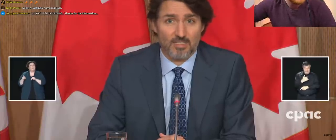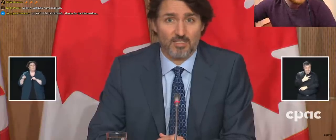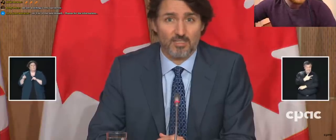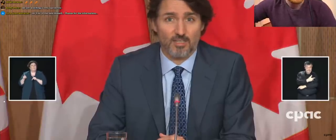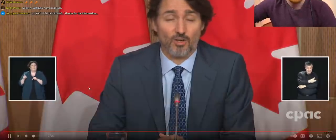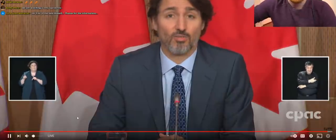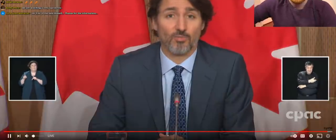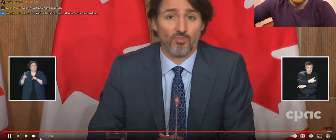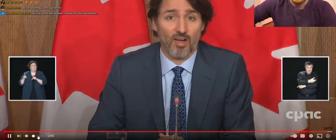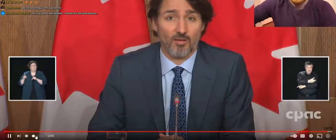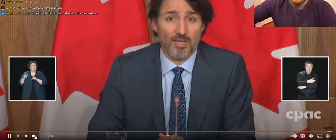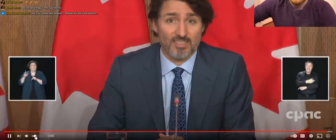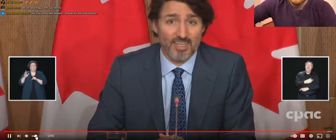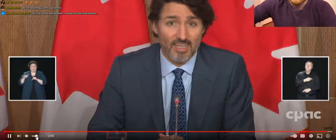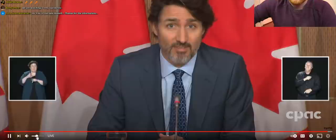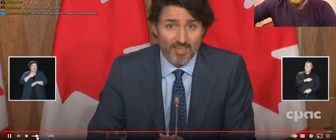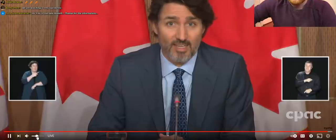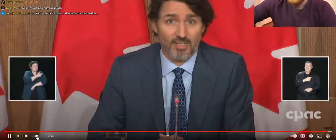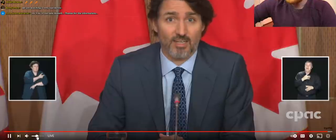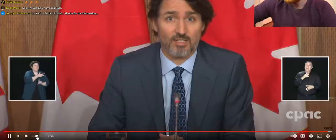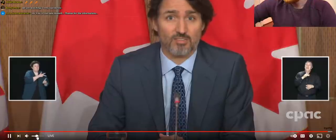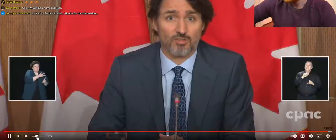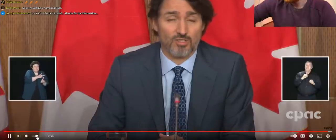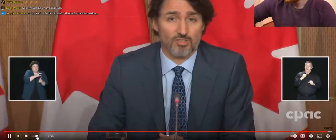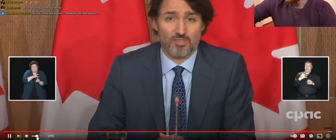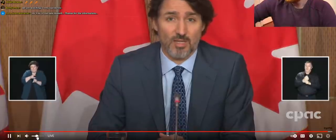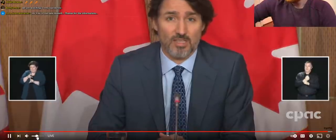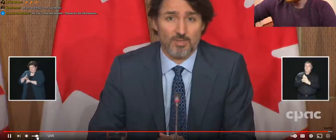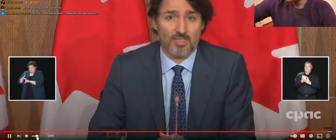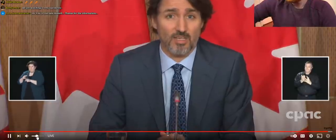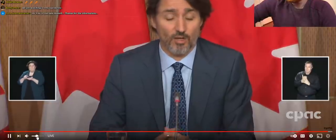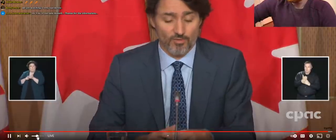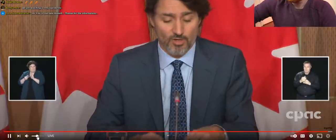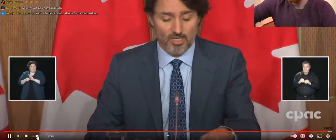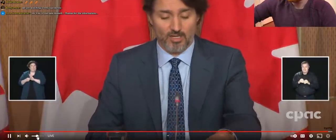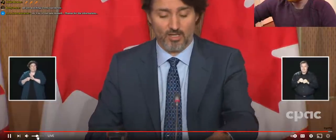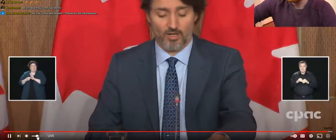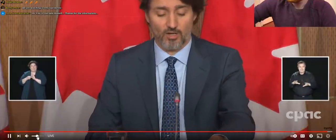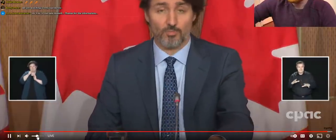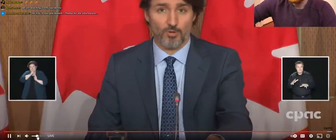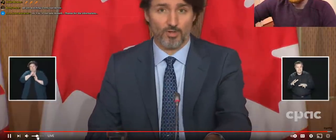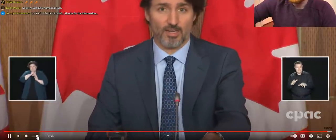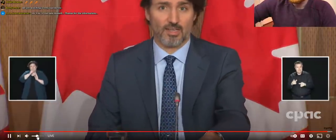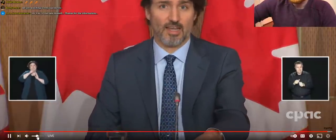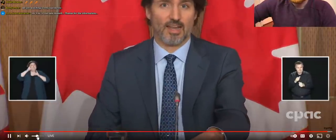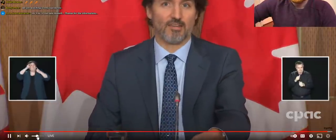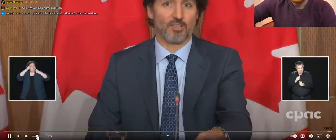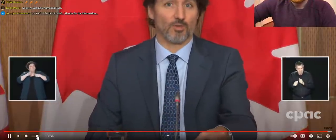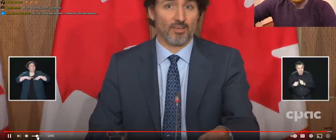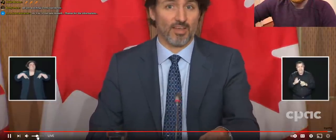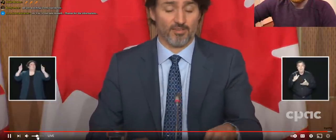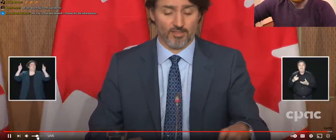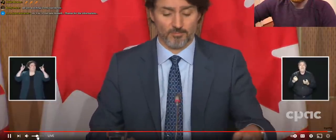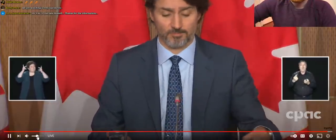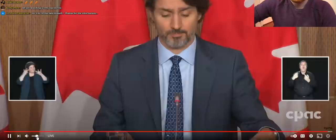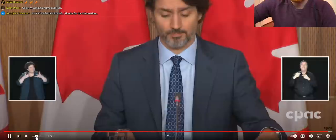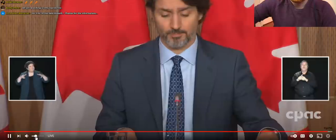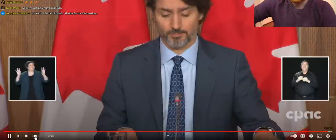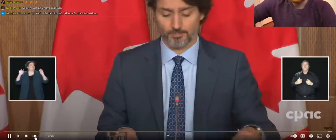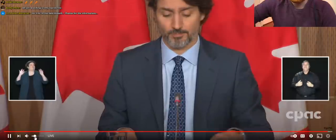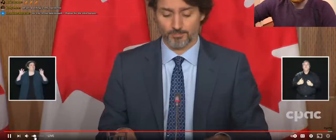Anne. Thanks for tuning in. À travers cette pandémie et revenir un peu à la vie qu'on avait